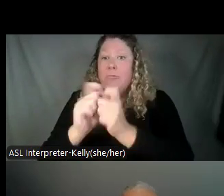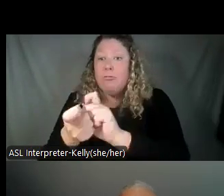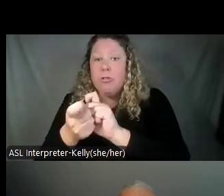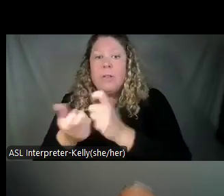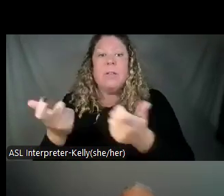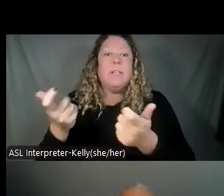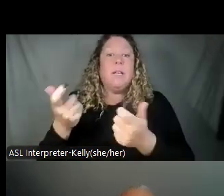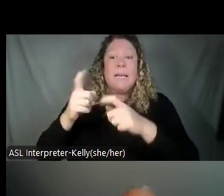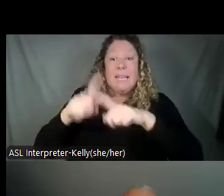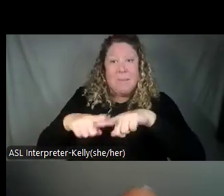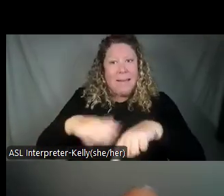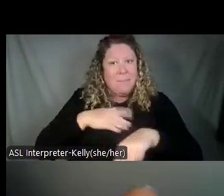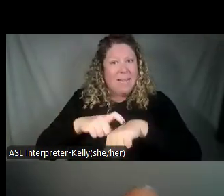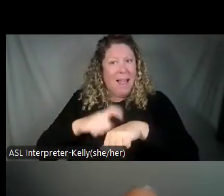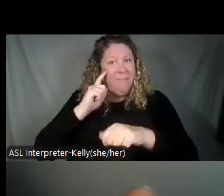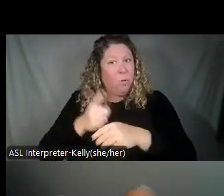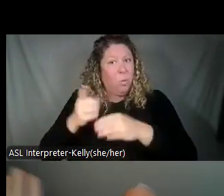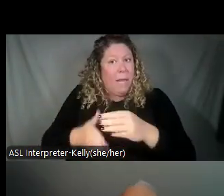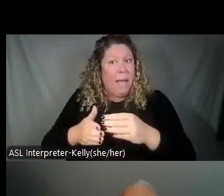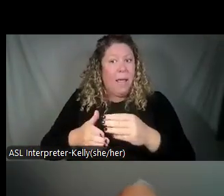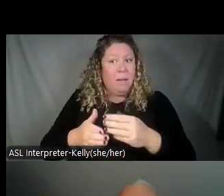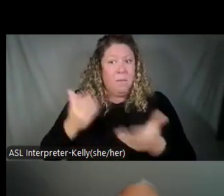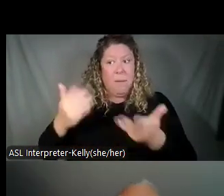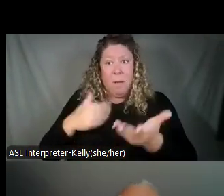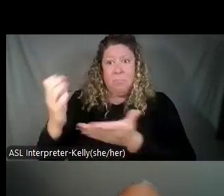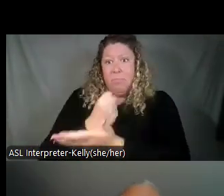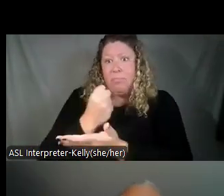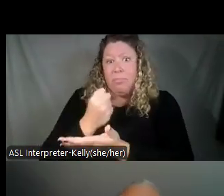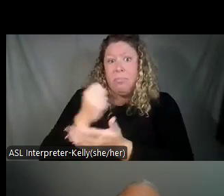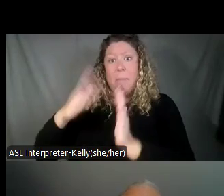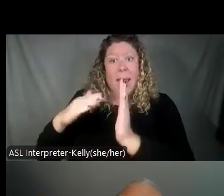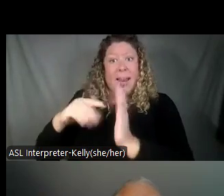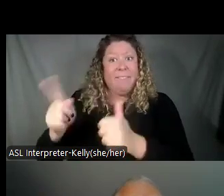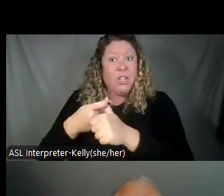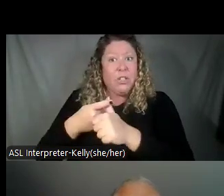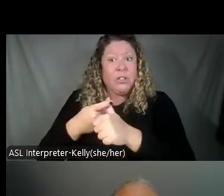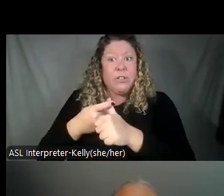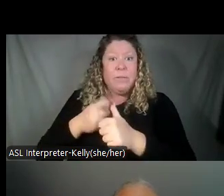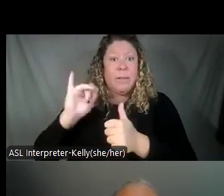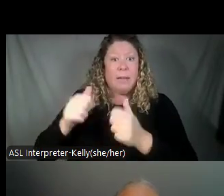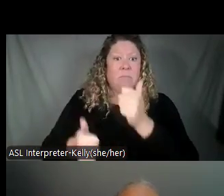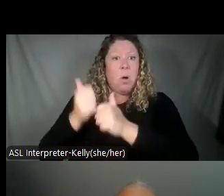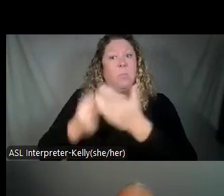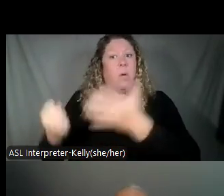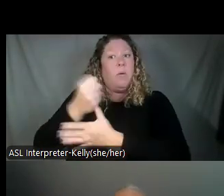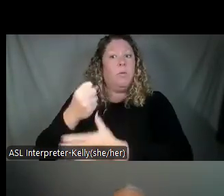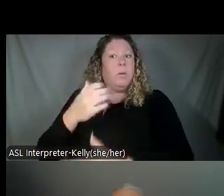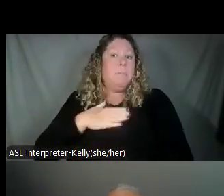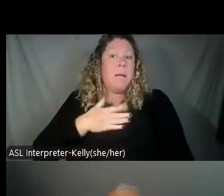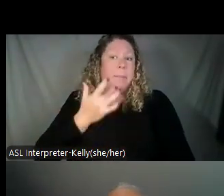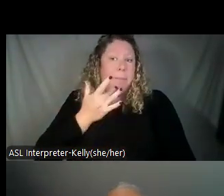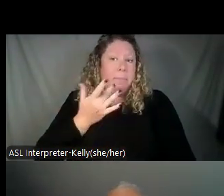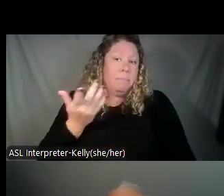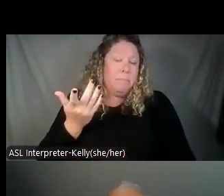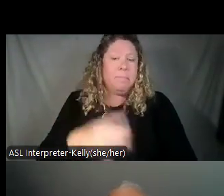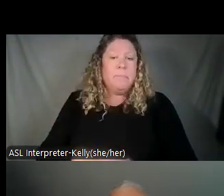the weekend, I might find that I might do painting first because that's something that's highest priority. But then if the sink